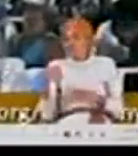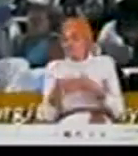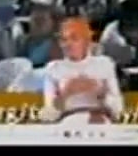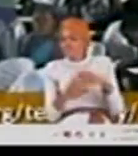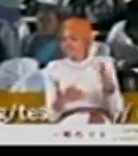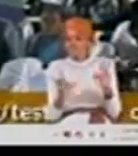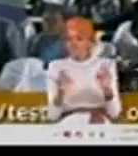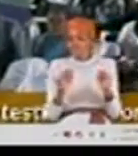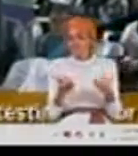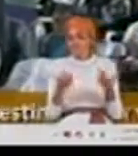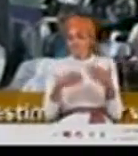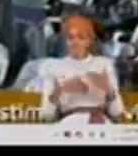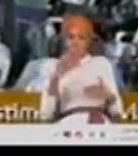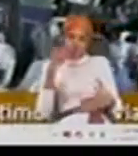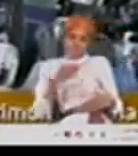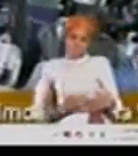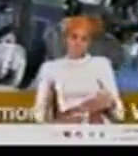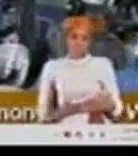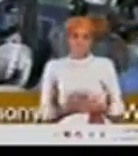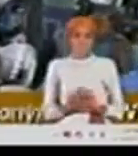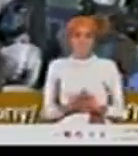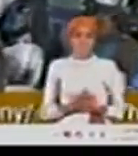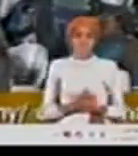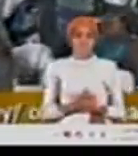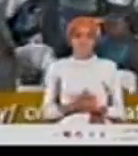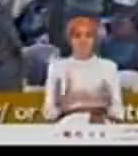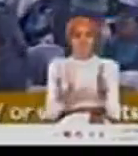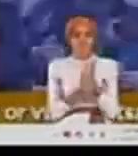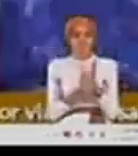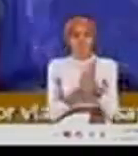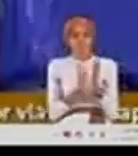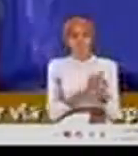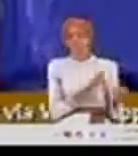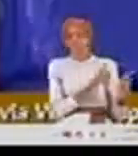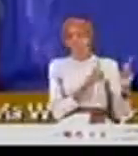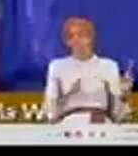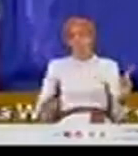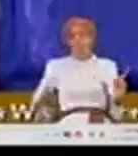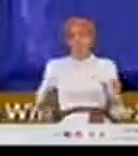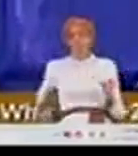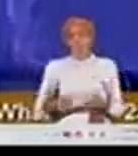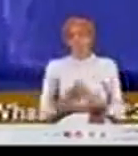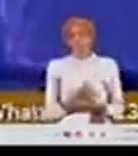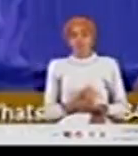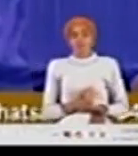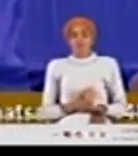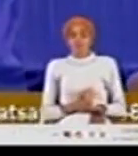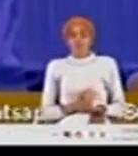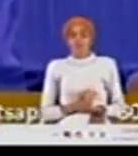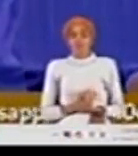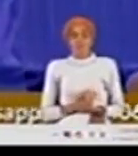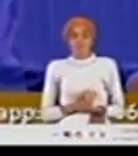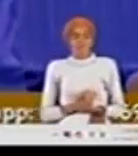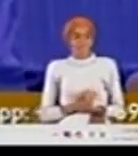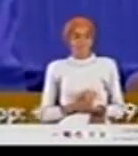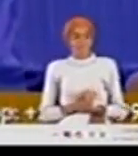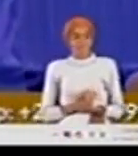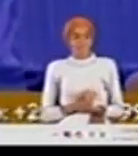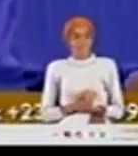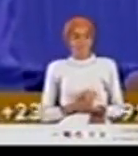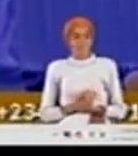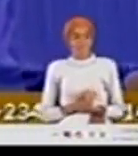front. Praise the Lord. We have Sister Rehab Nelson here.